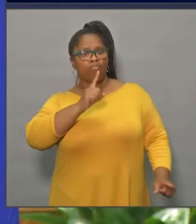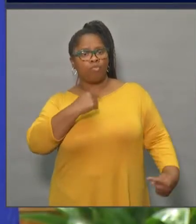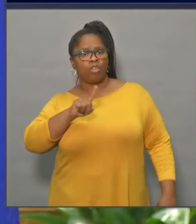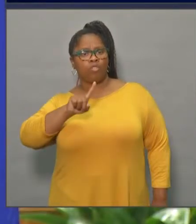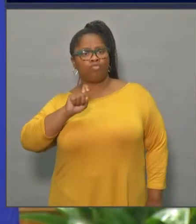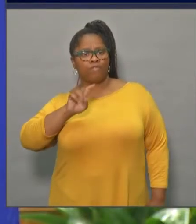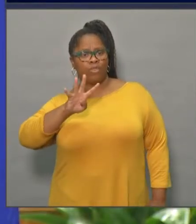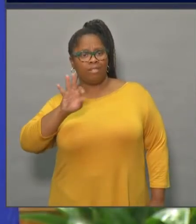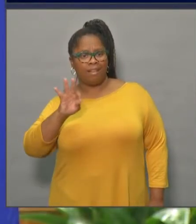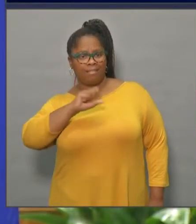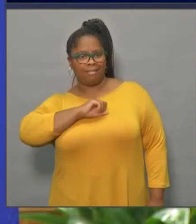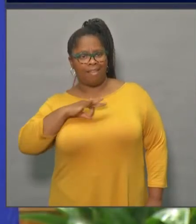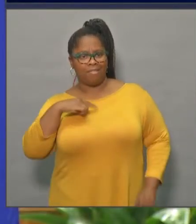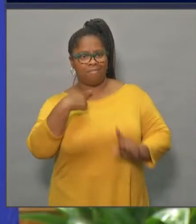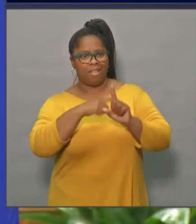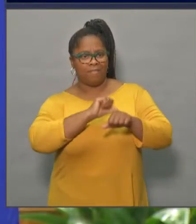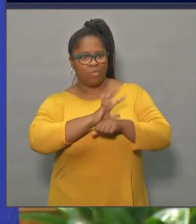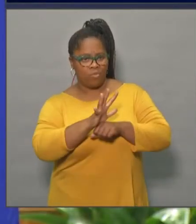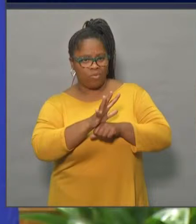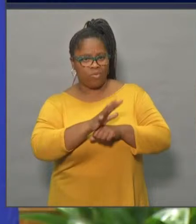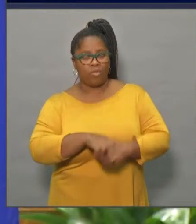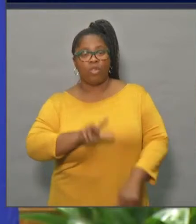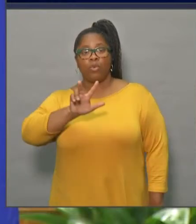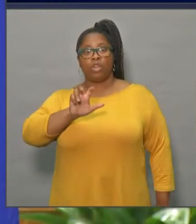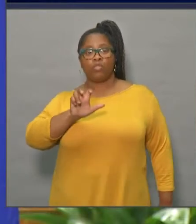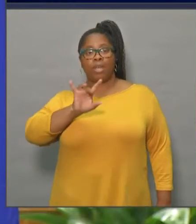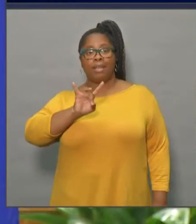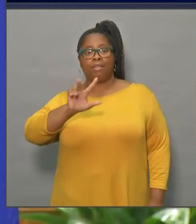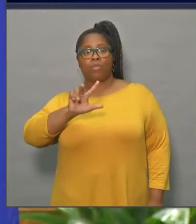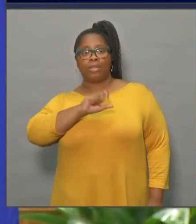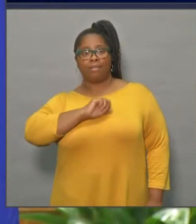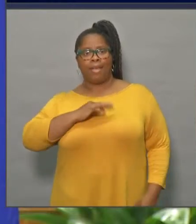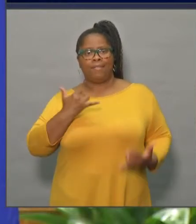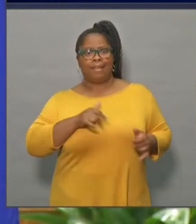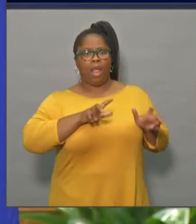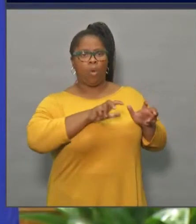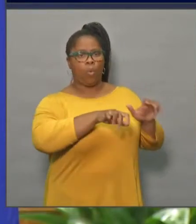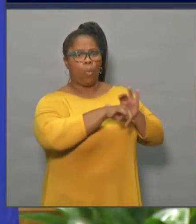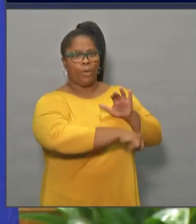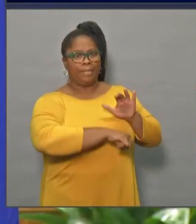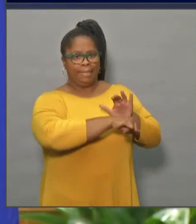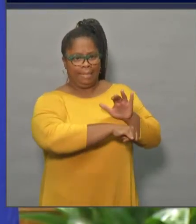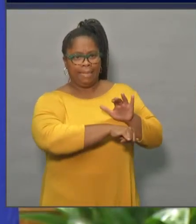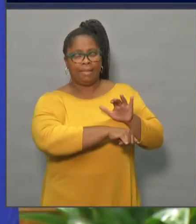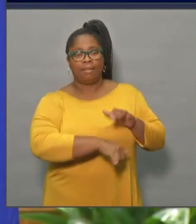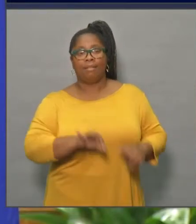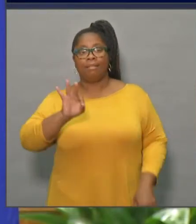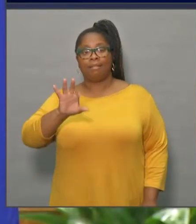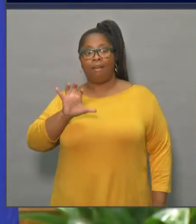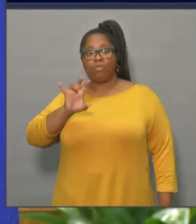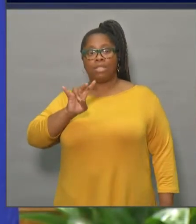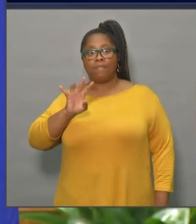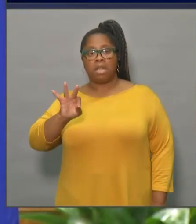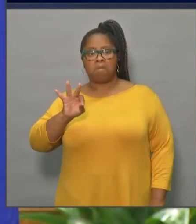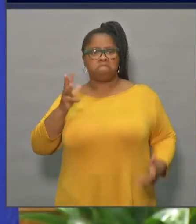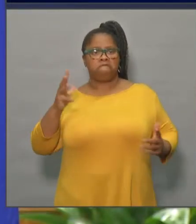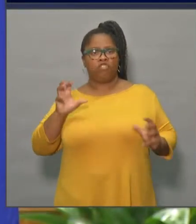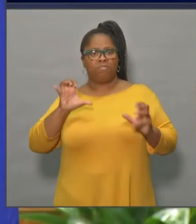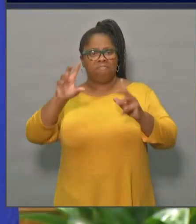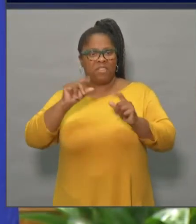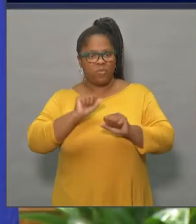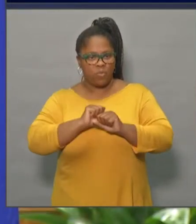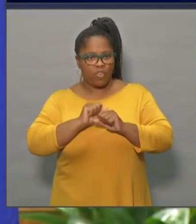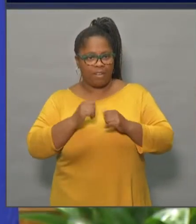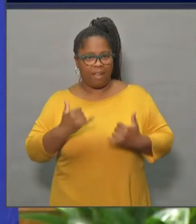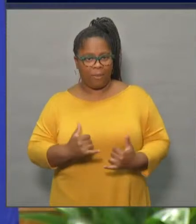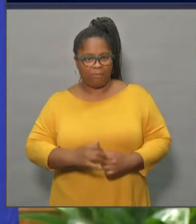staff, 383 staff are quarantined, and 979 staff have returned to work.